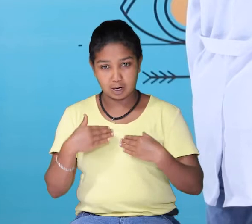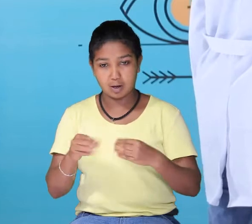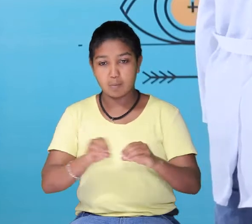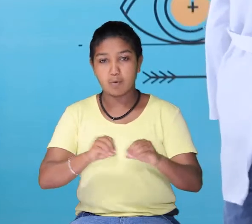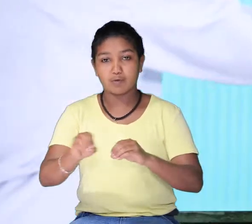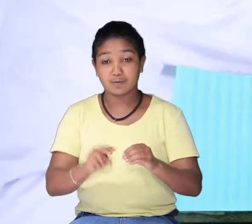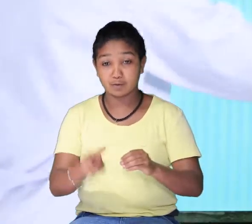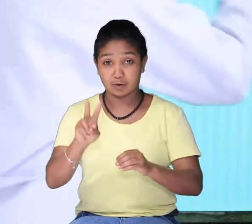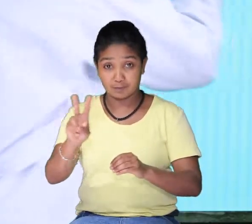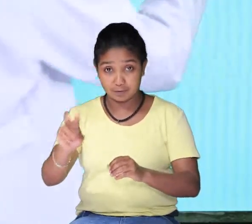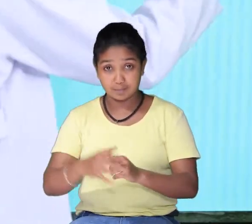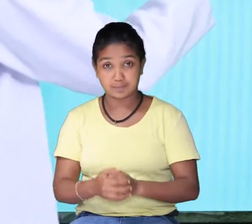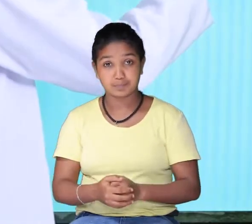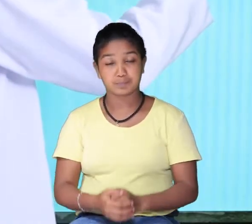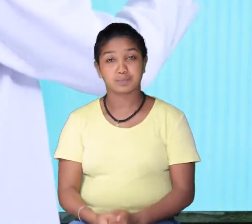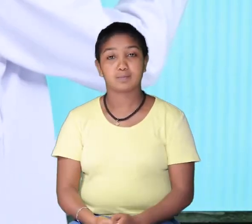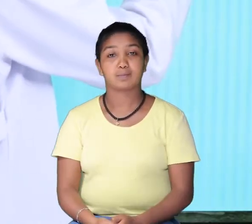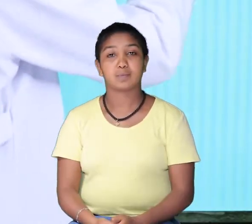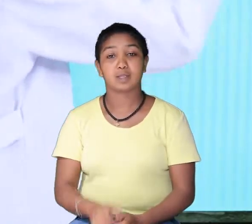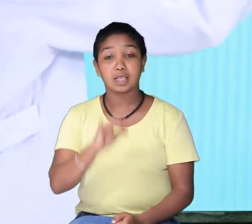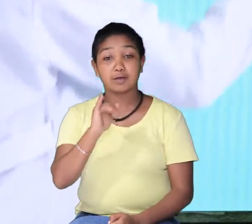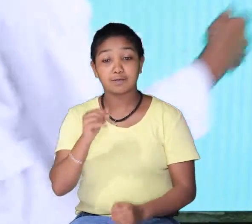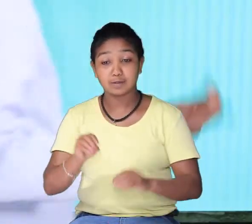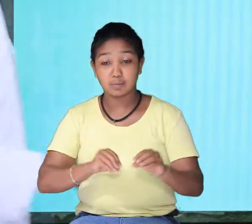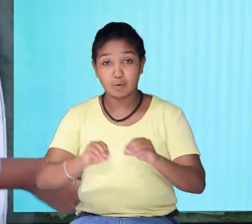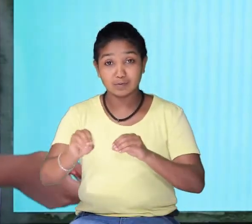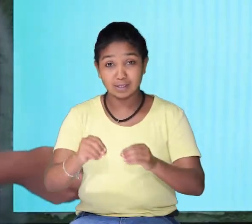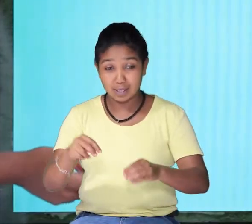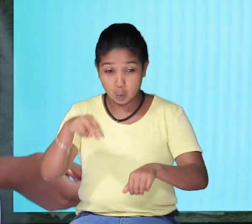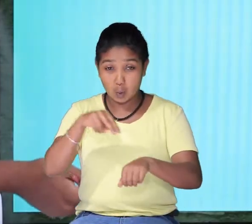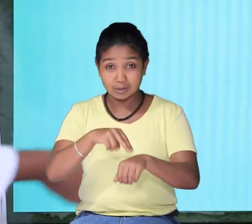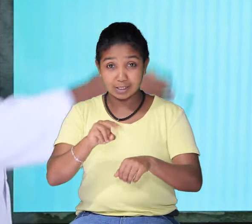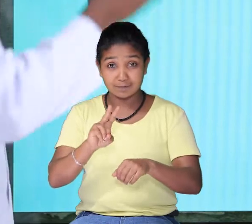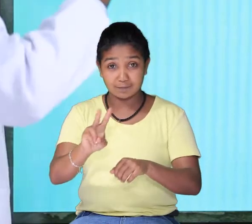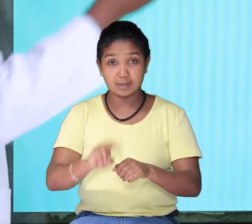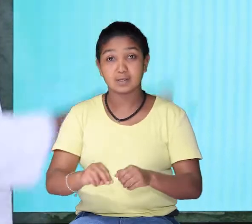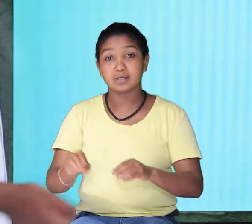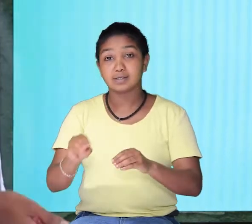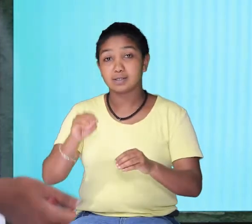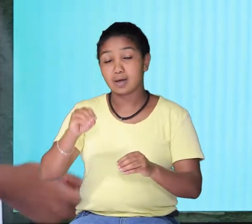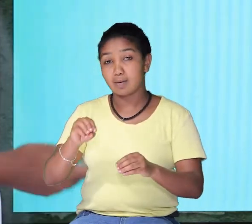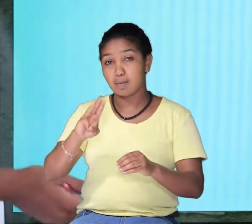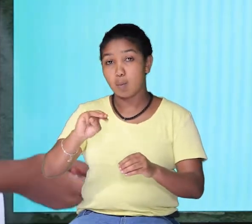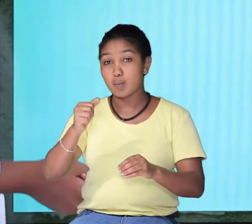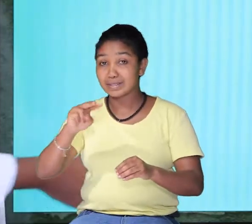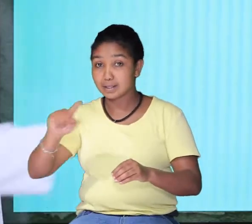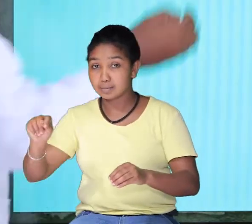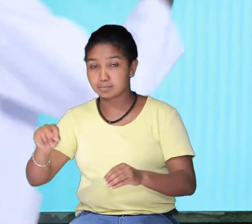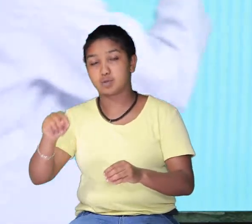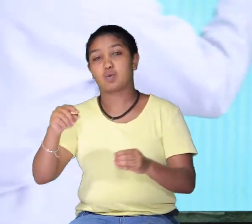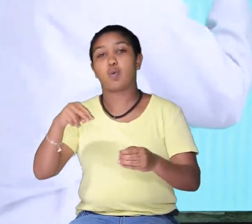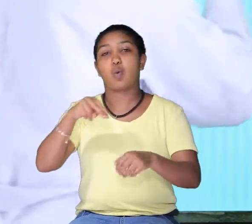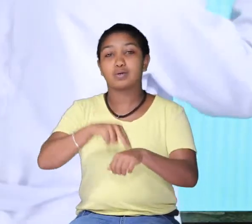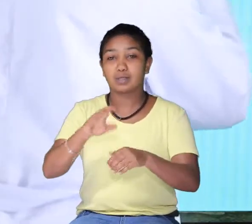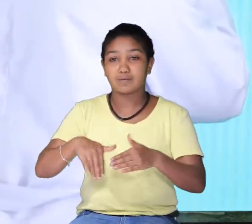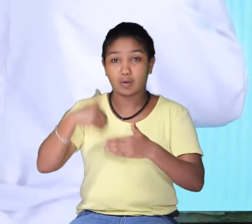with a velocity v. If it moves with a constant velocity v, the momentum remains the same or constant. But